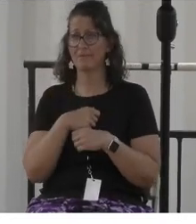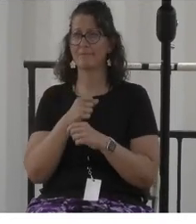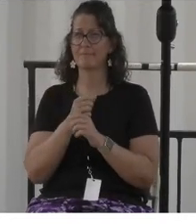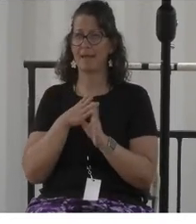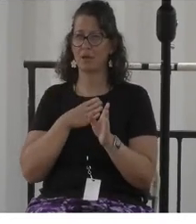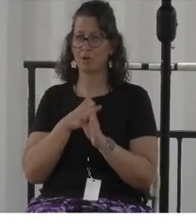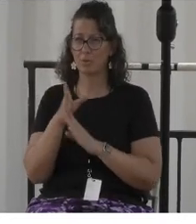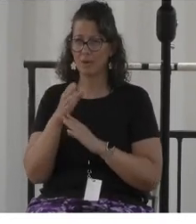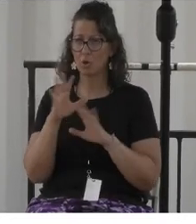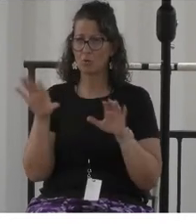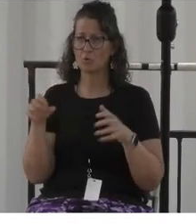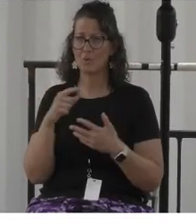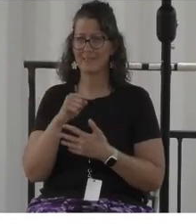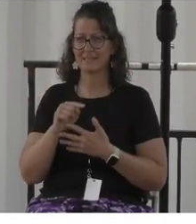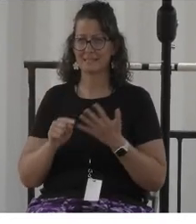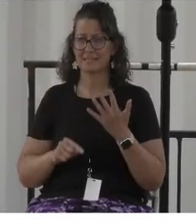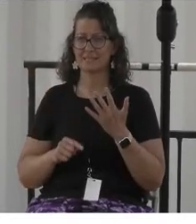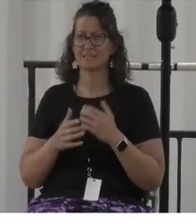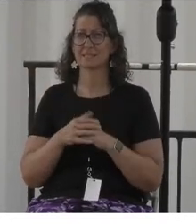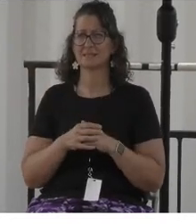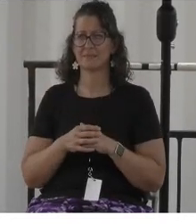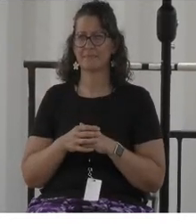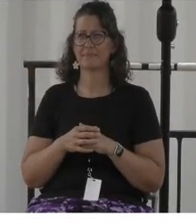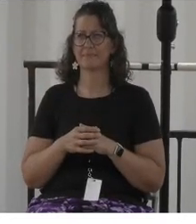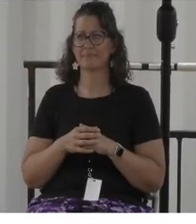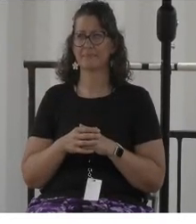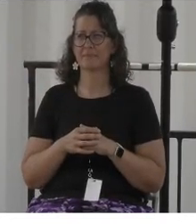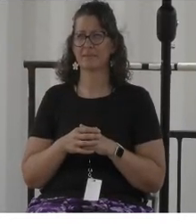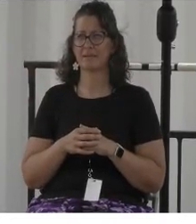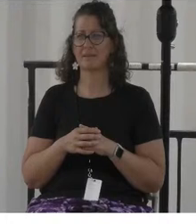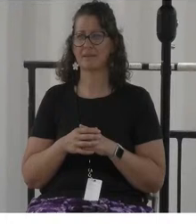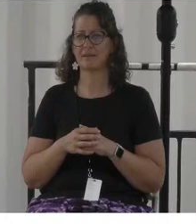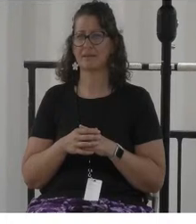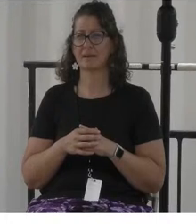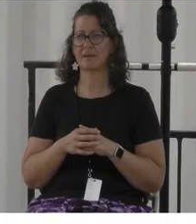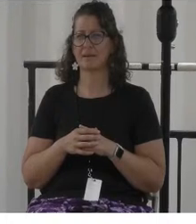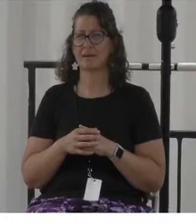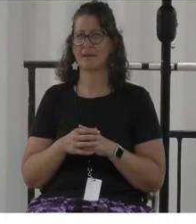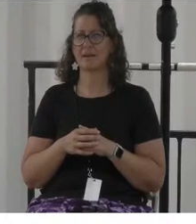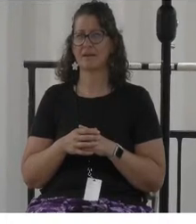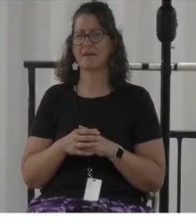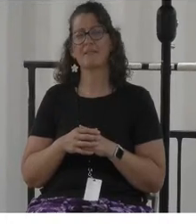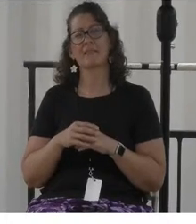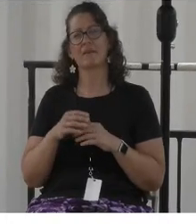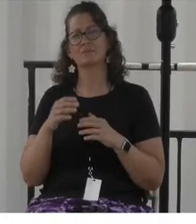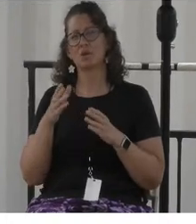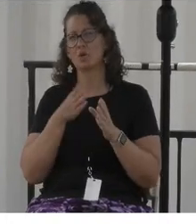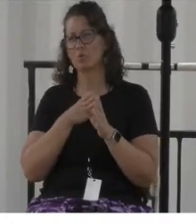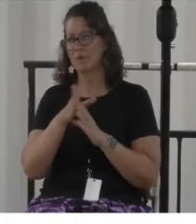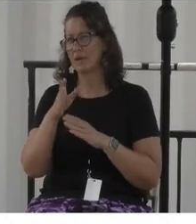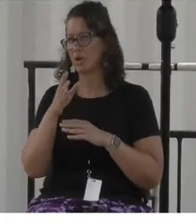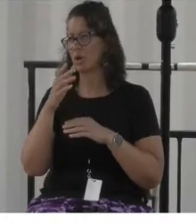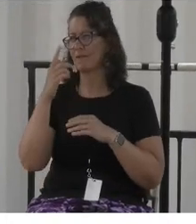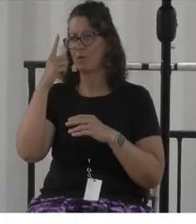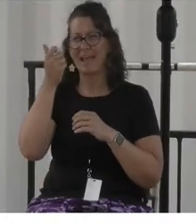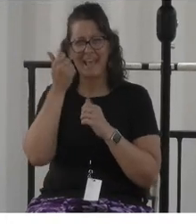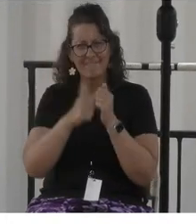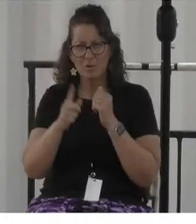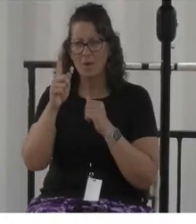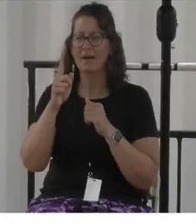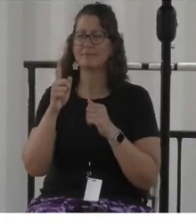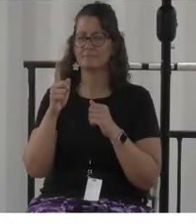out of doing these things, and that there is a career for all of us. And so I'm lucky enough that I'm working